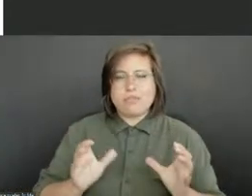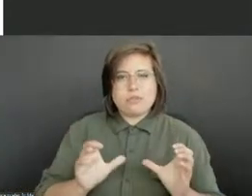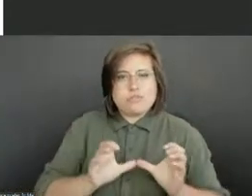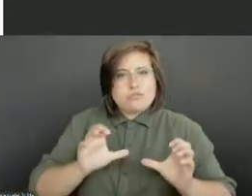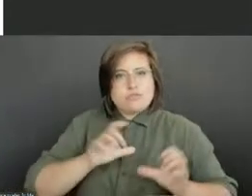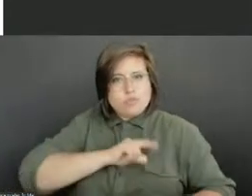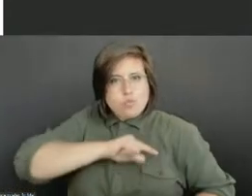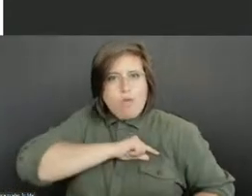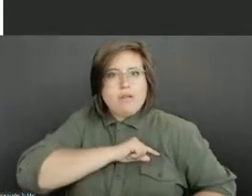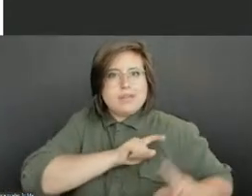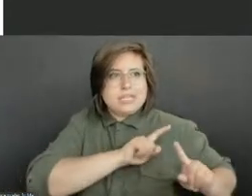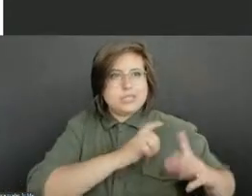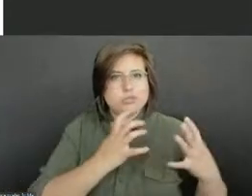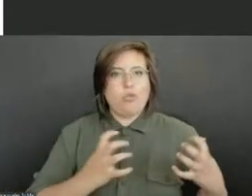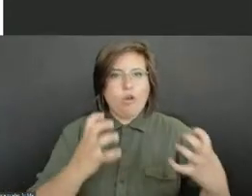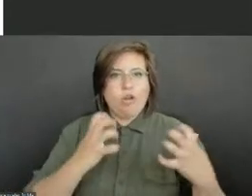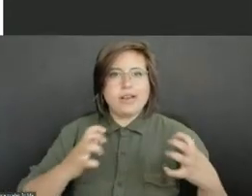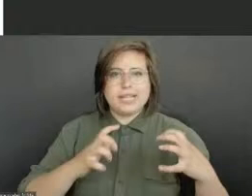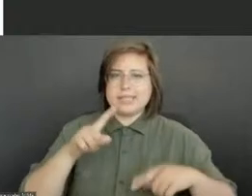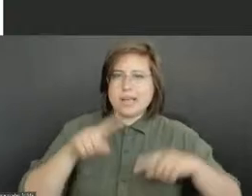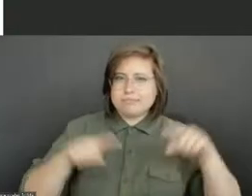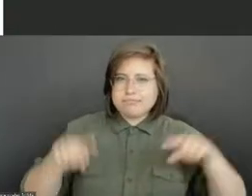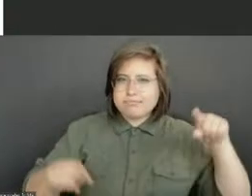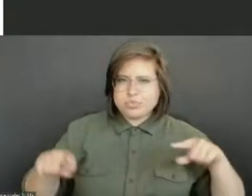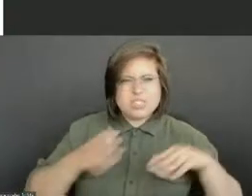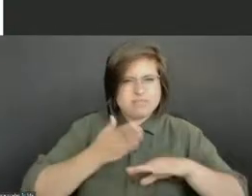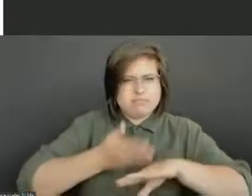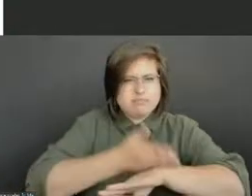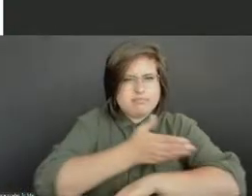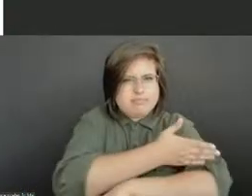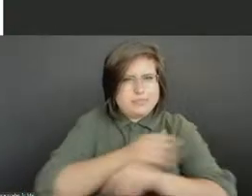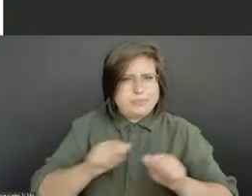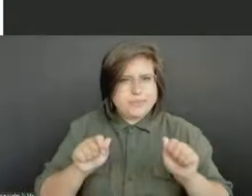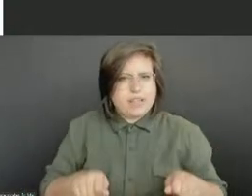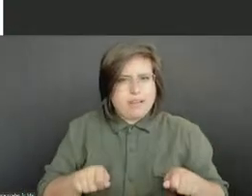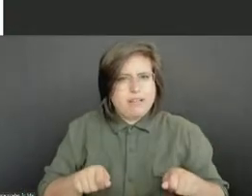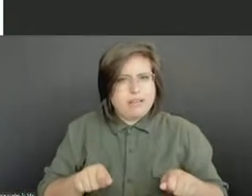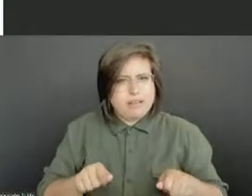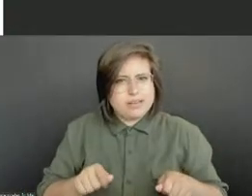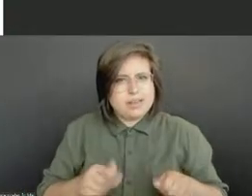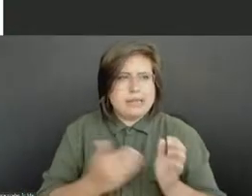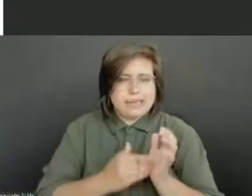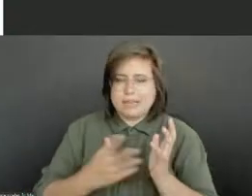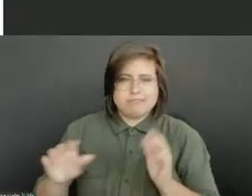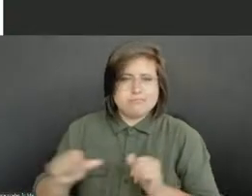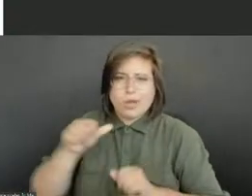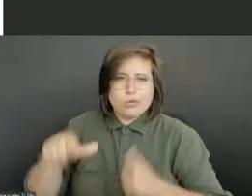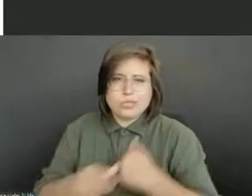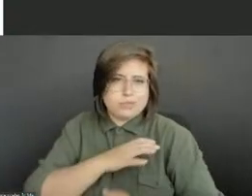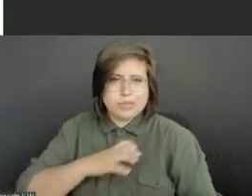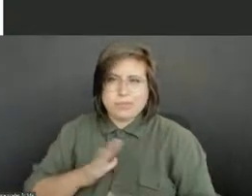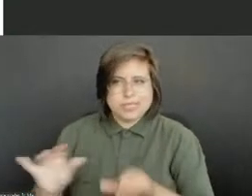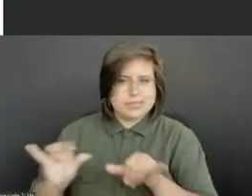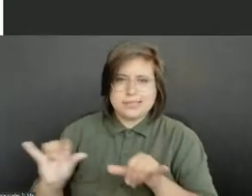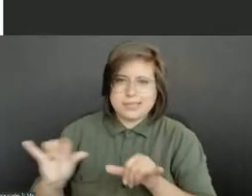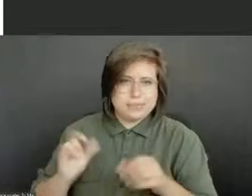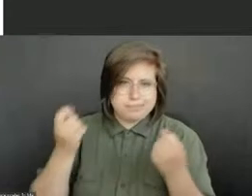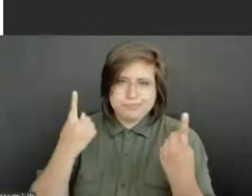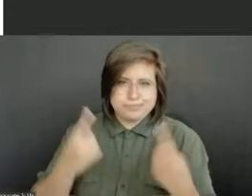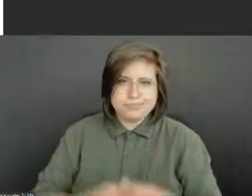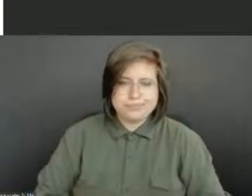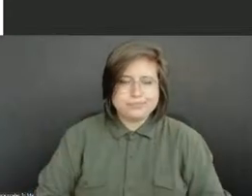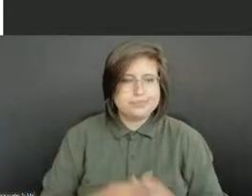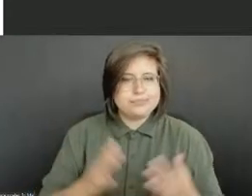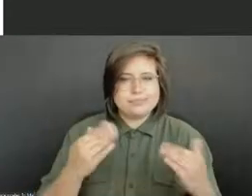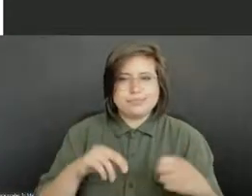audiences. So there's a lot of room for improvement here. And again, we're echoing what we heard from other subcommittees. Next problem statement.